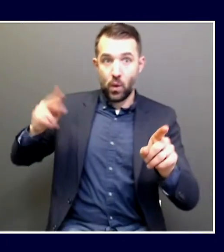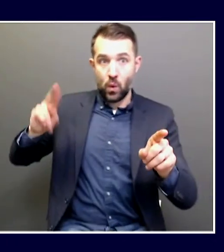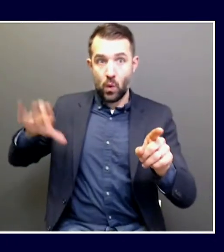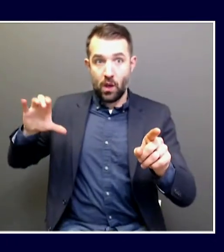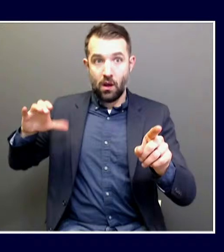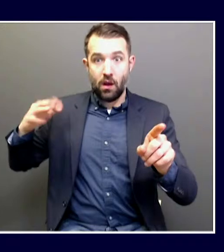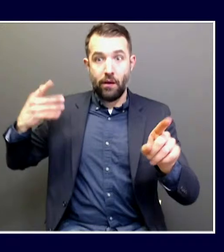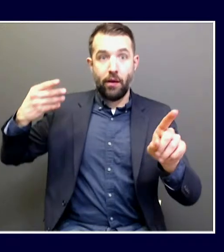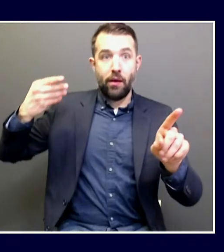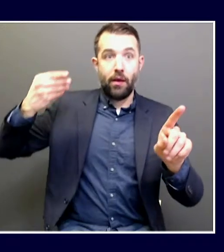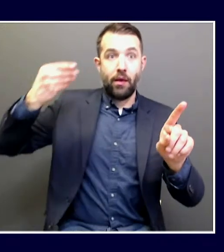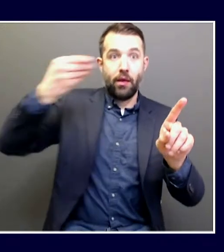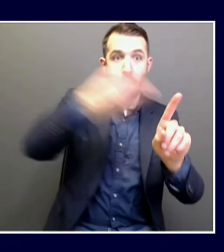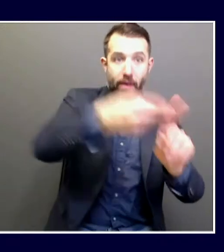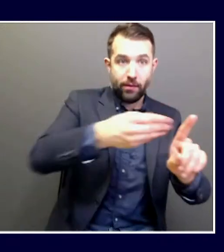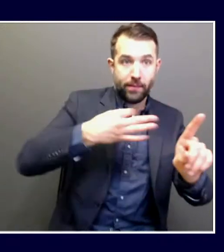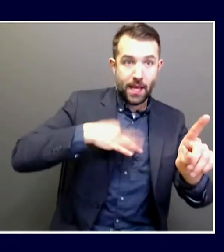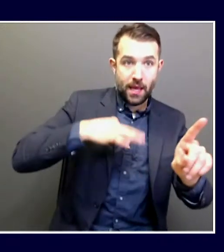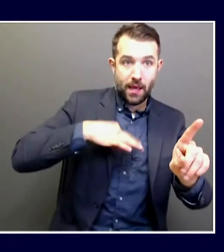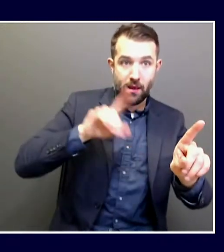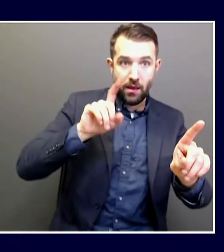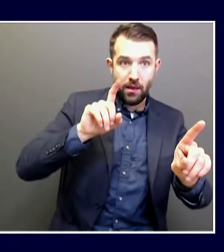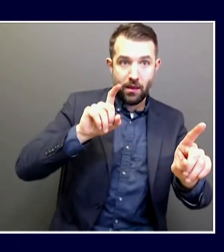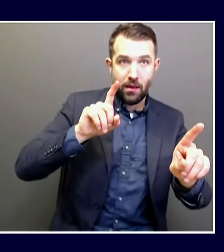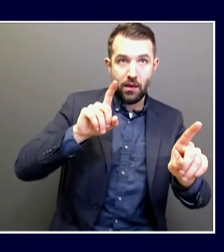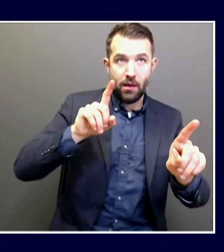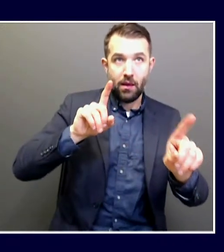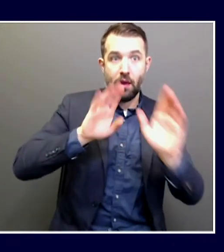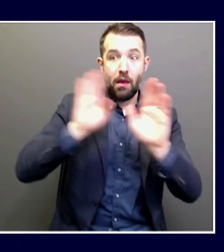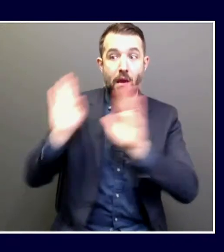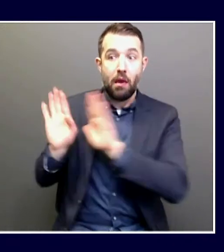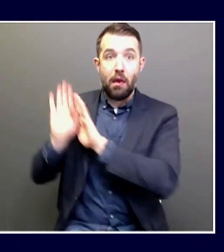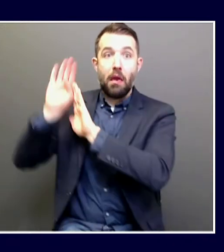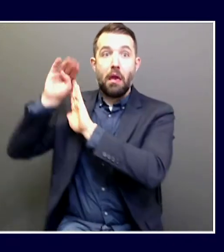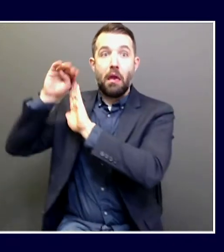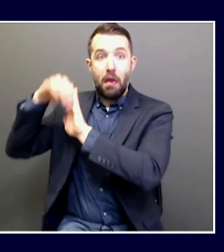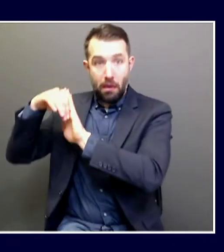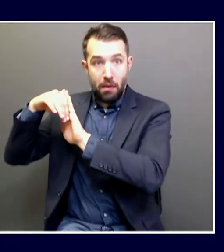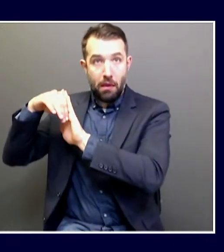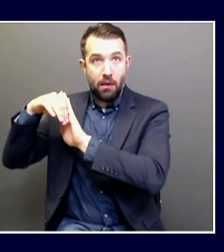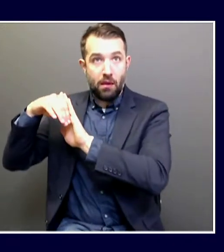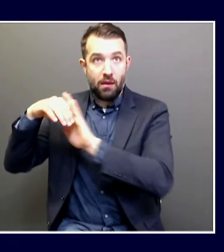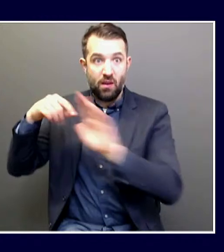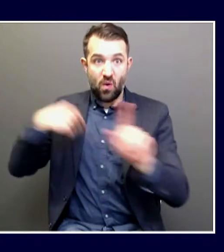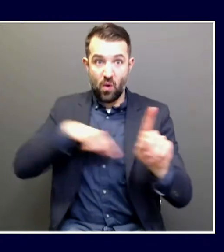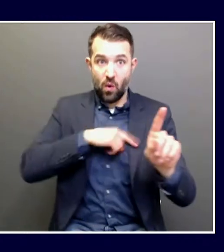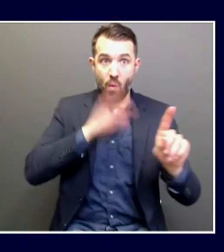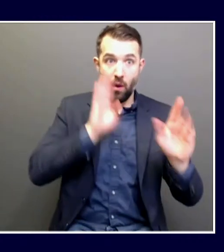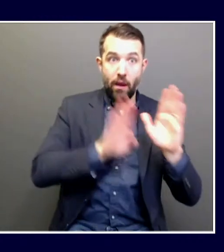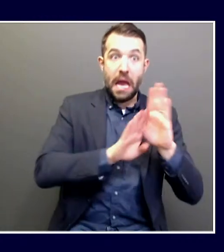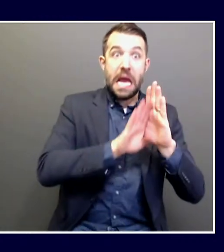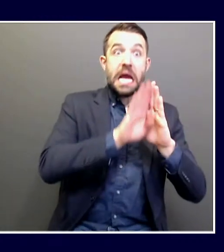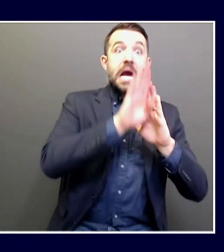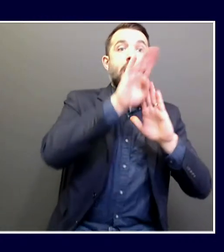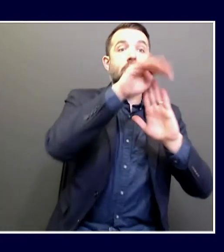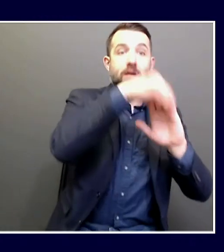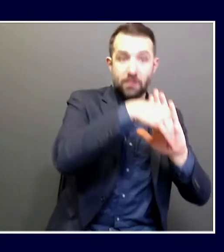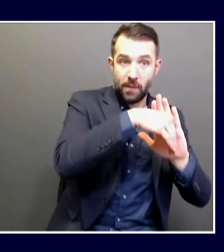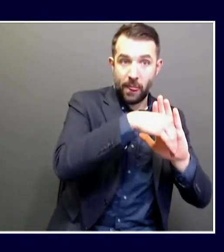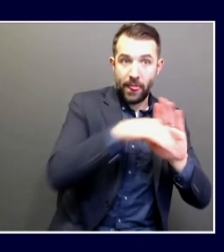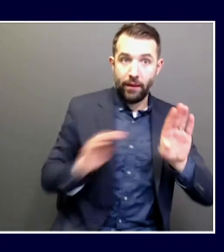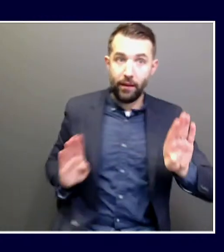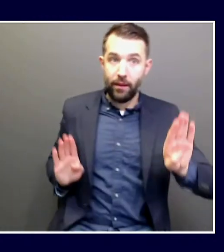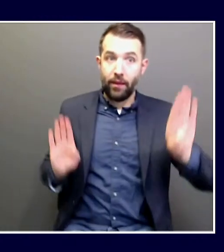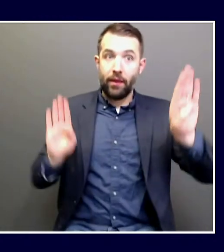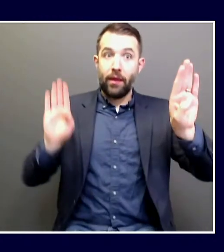down like it is in places like New York? Hard to say, Patrick. I'm encouraged by some of those data from other places in